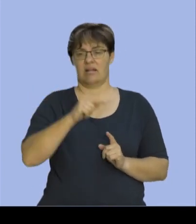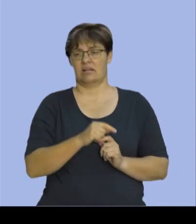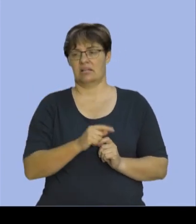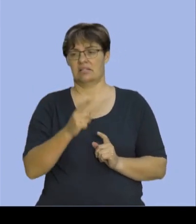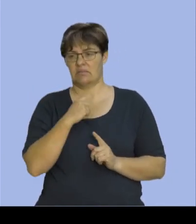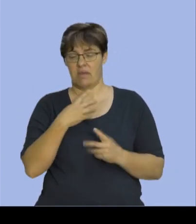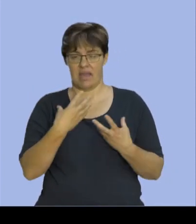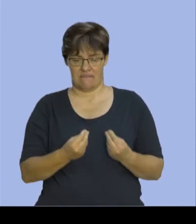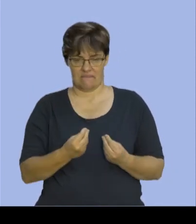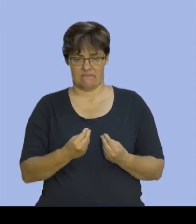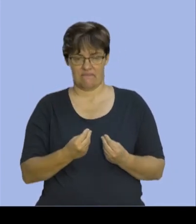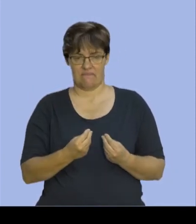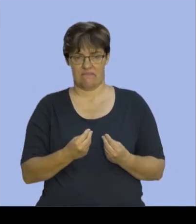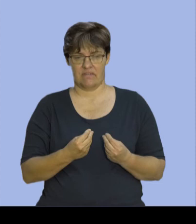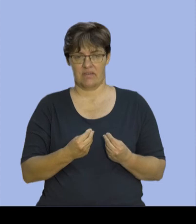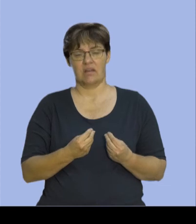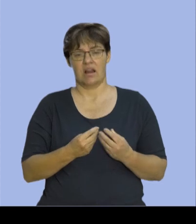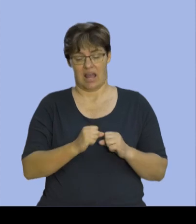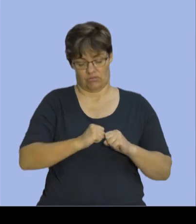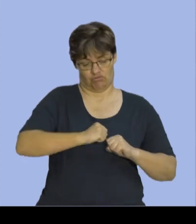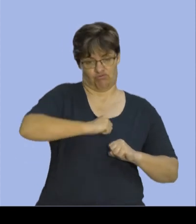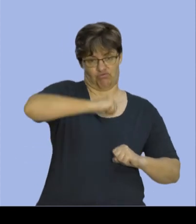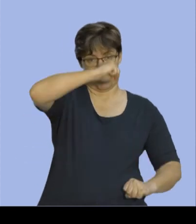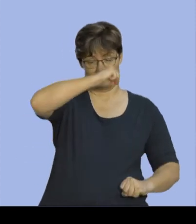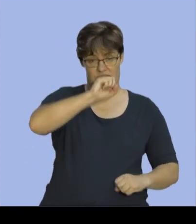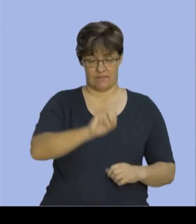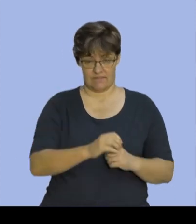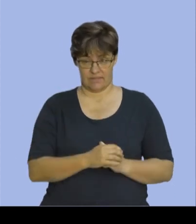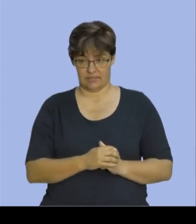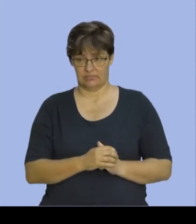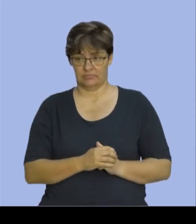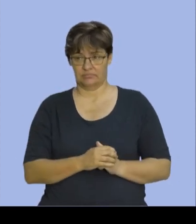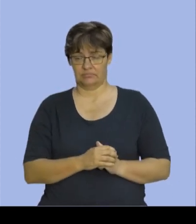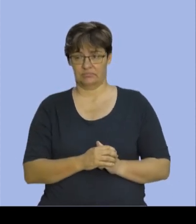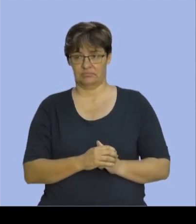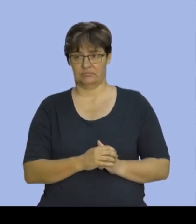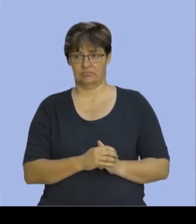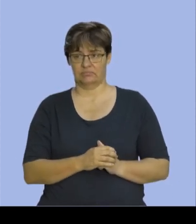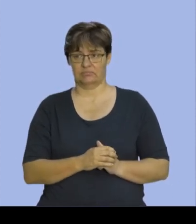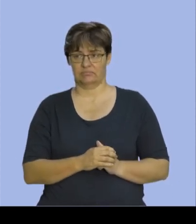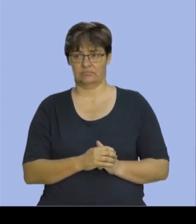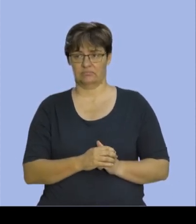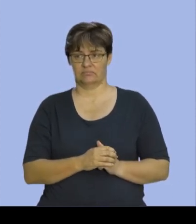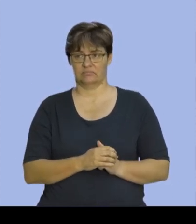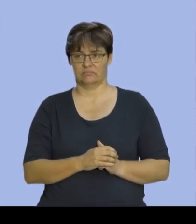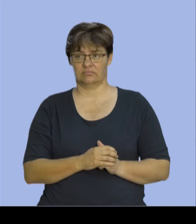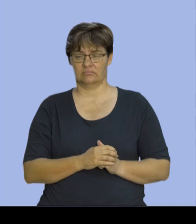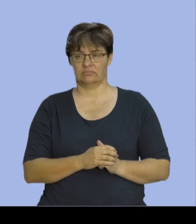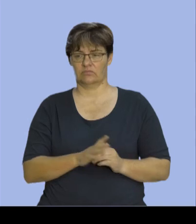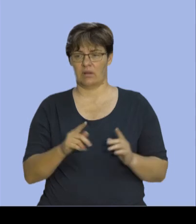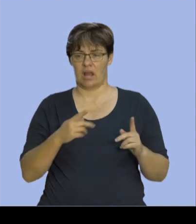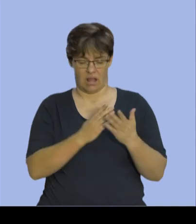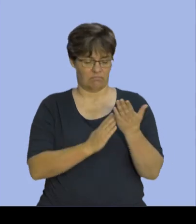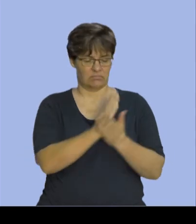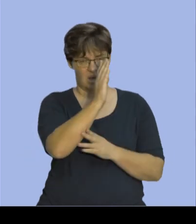I've vertically stretched it. And then it will go up there, go there. It will just need to pass there.